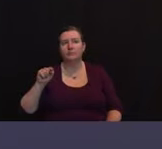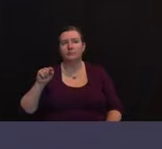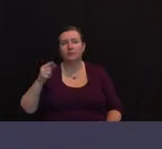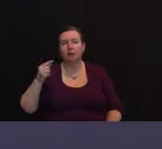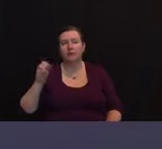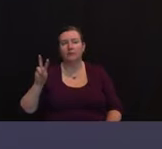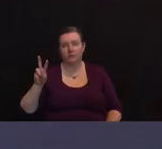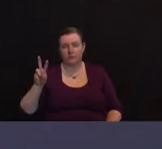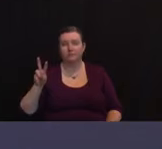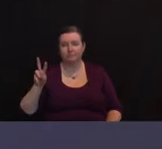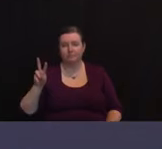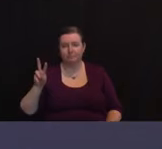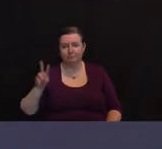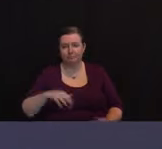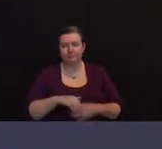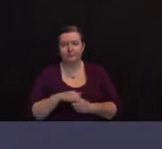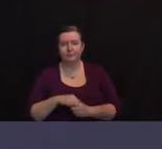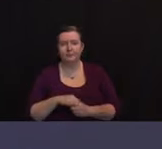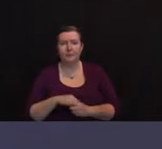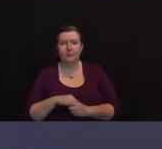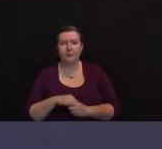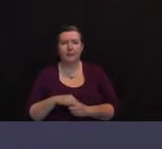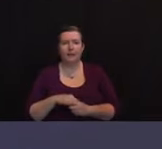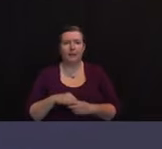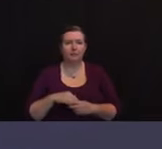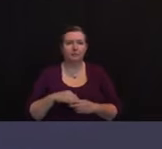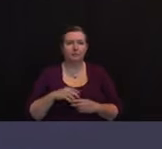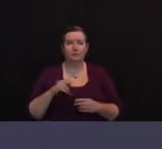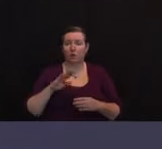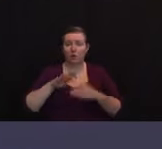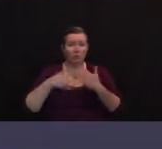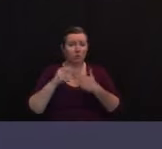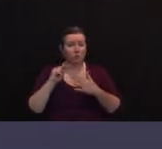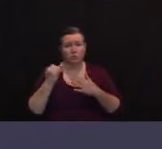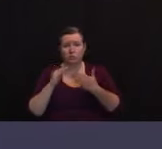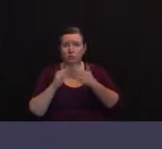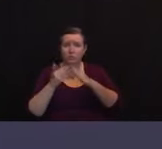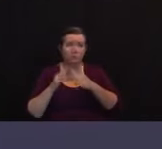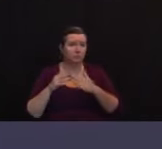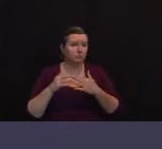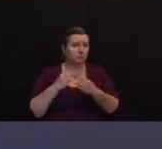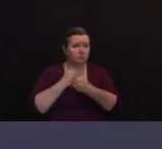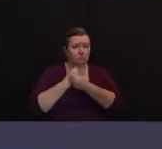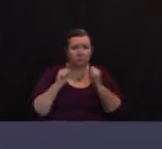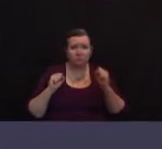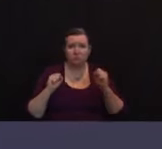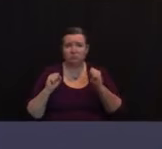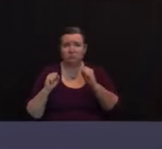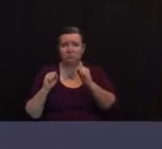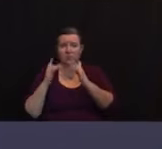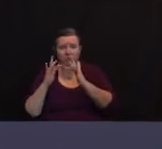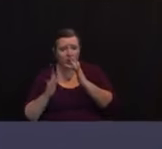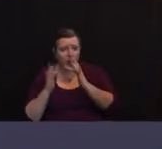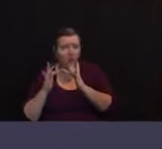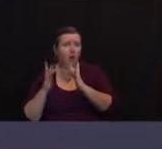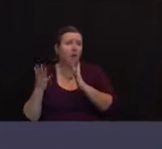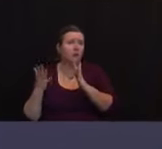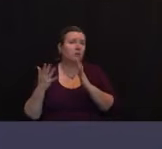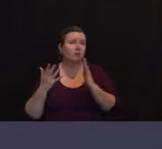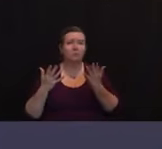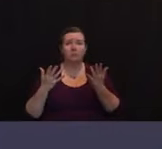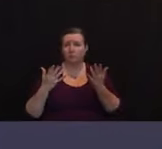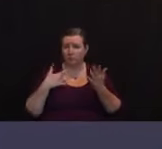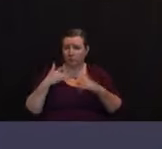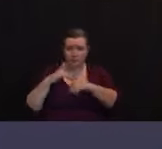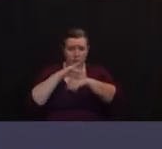sector, and quite frankly, all the New Jersey community has a good and safe online presence and has the resources and tools available for free at that